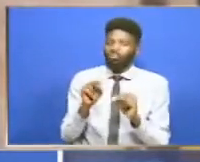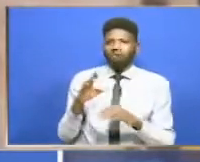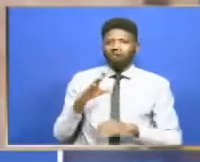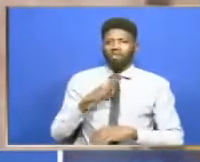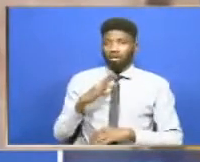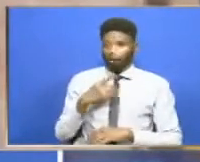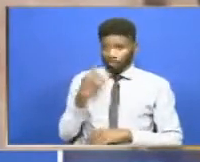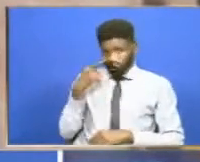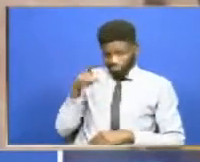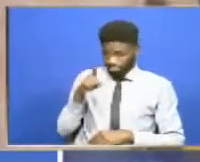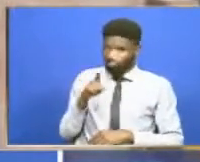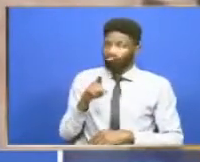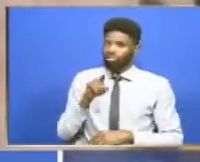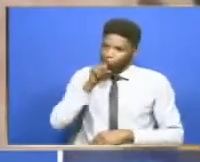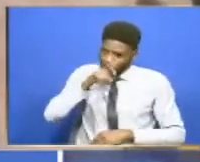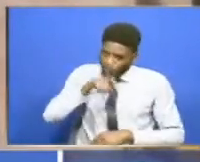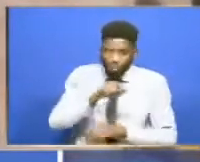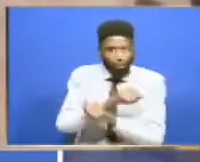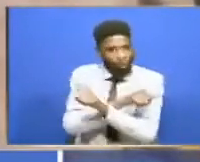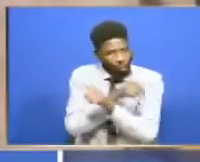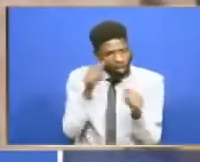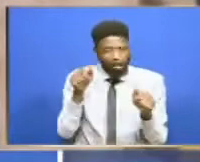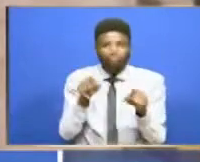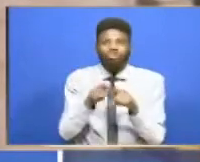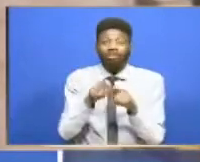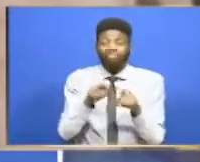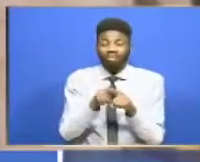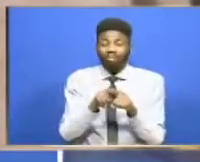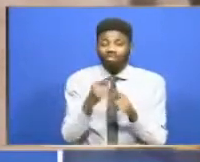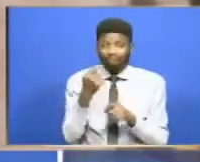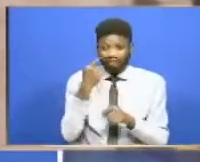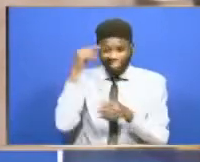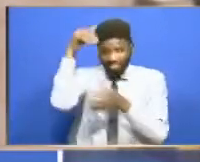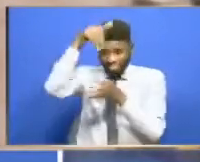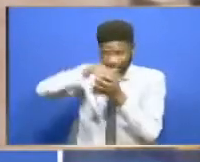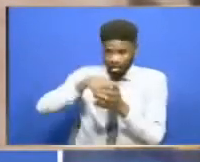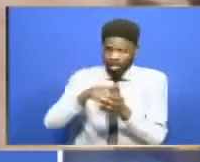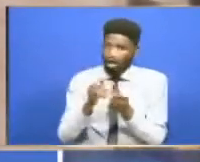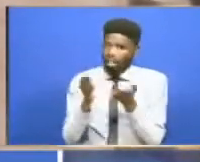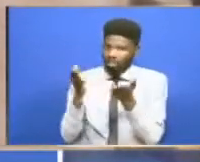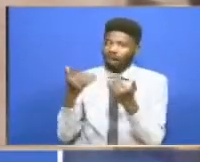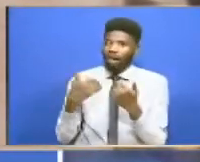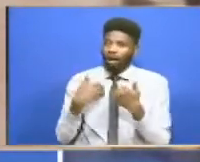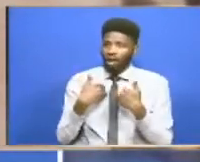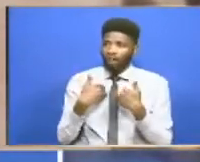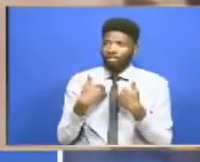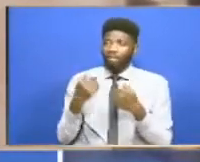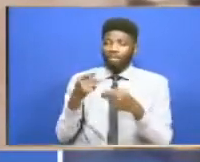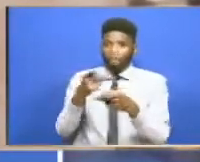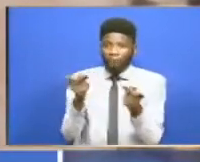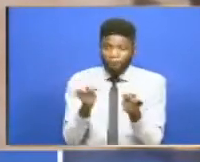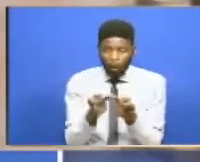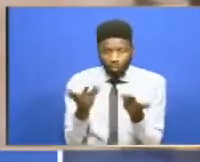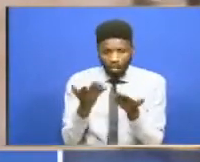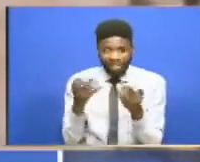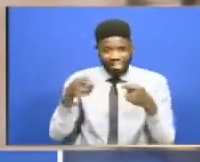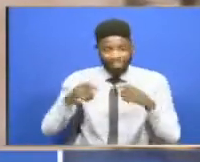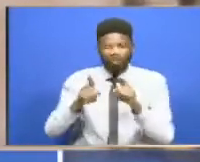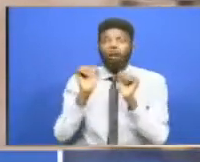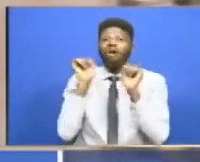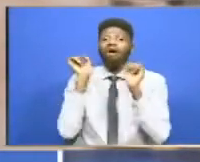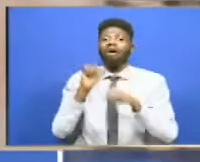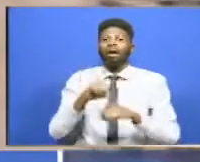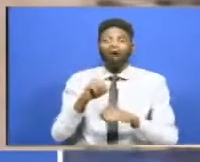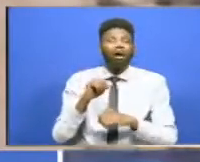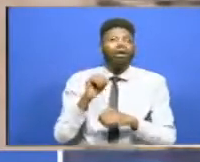troughs, and you can see inside there we have got where they roost and where the boxes where they lay their eggs and